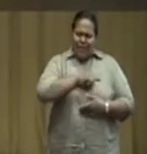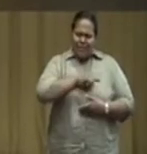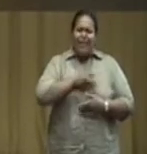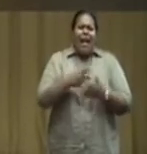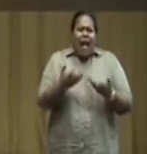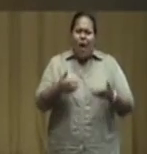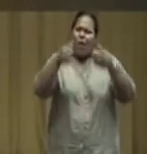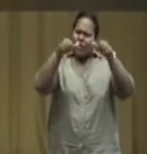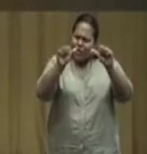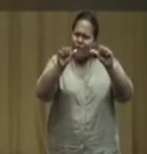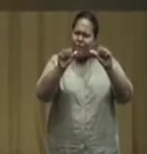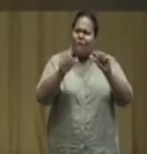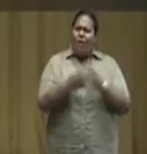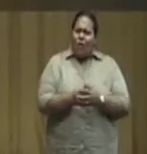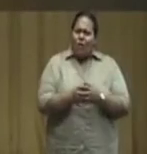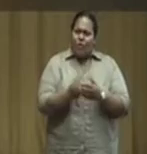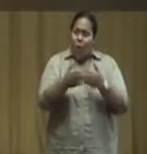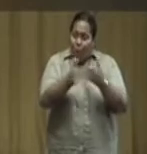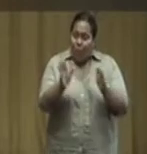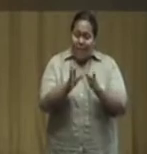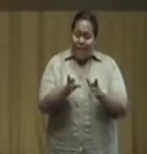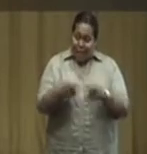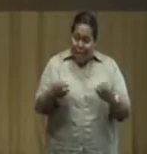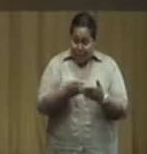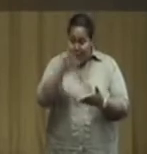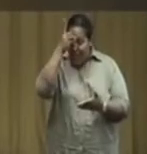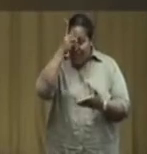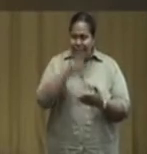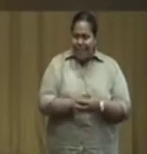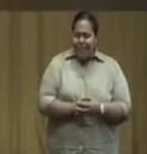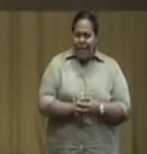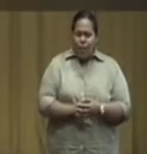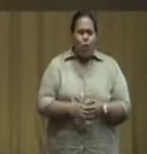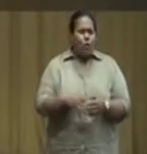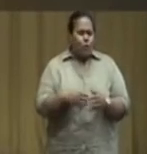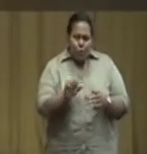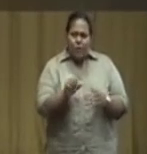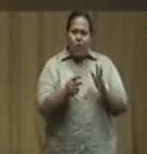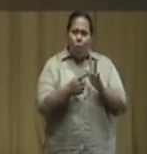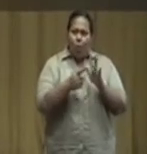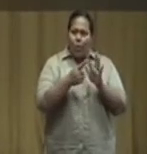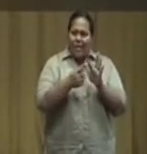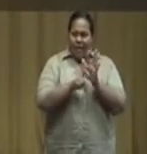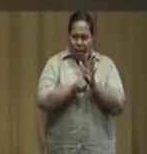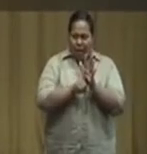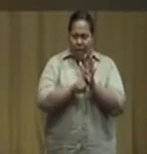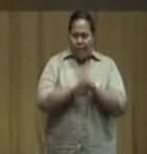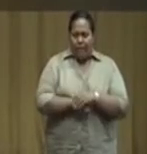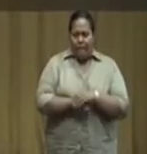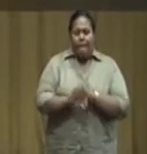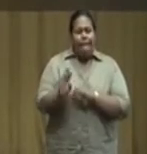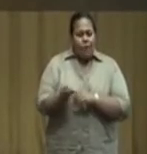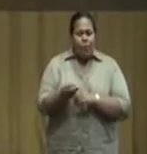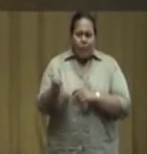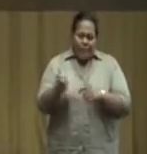as a student, could you talk about your experiences in using OER? And the idea is we have the talk from the keynote,